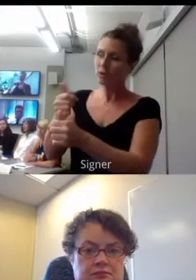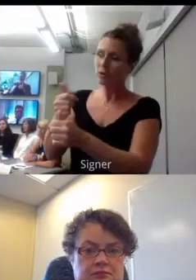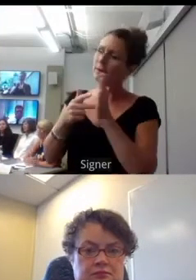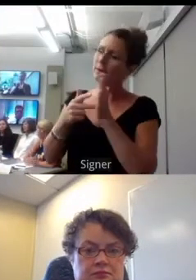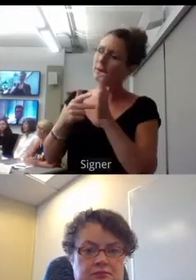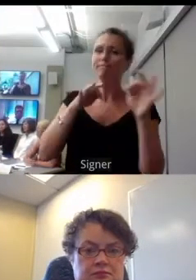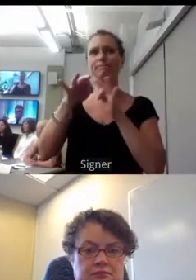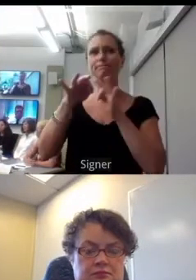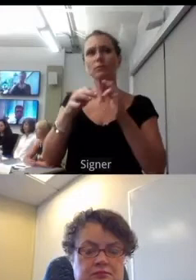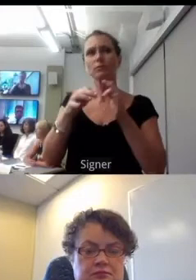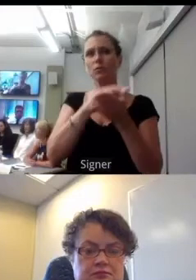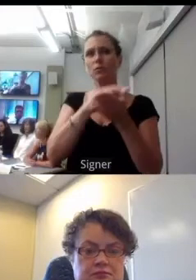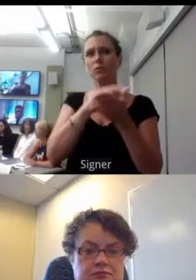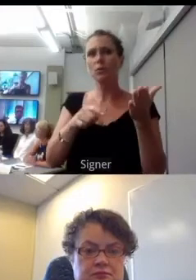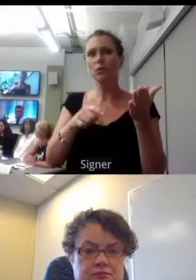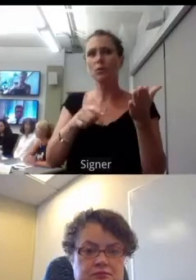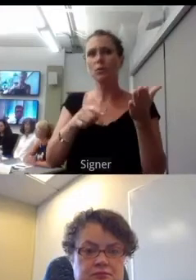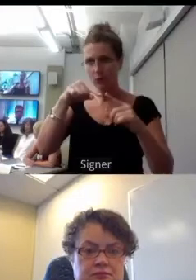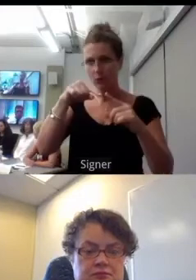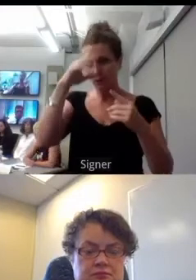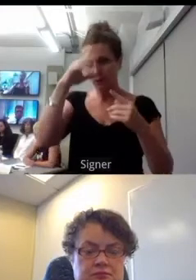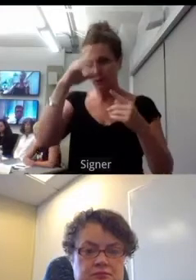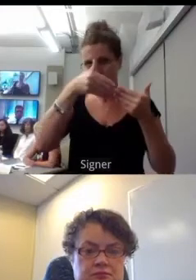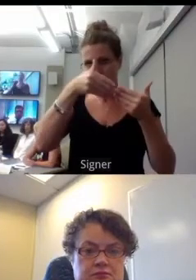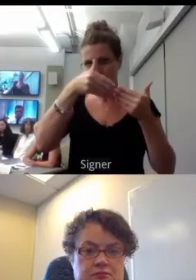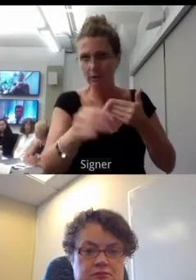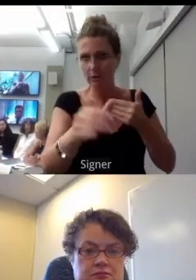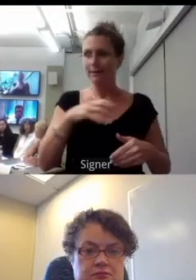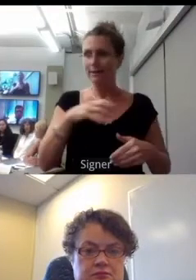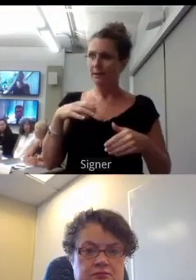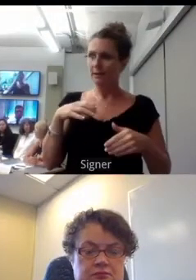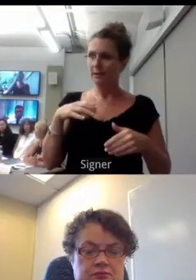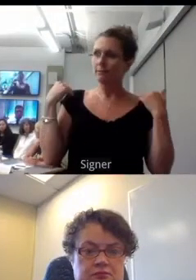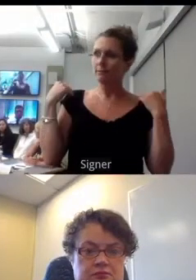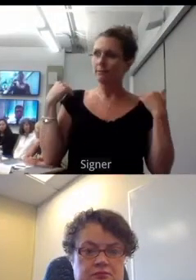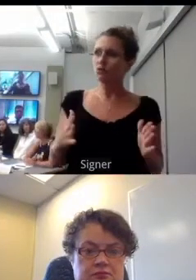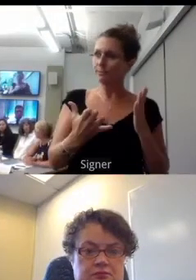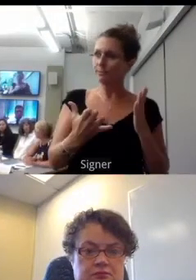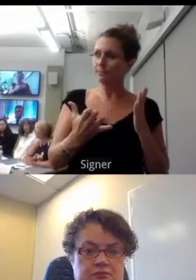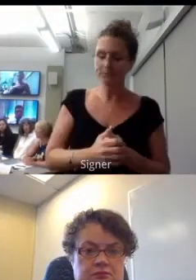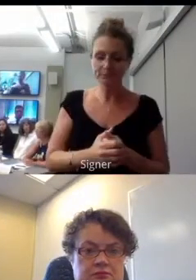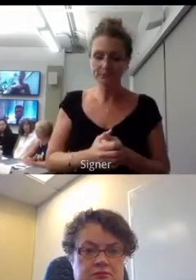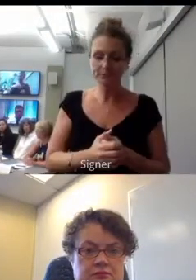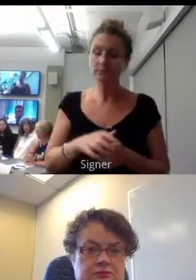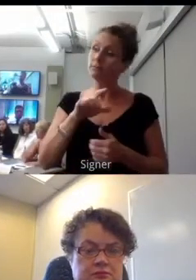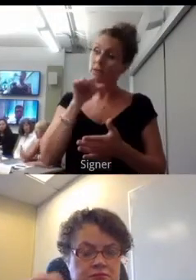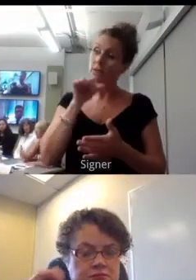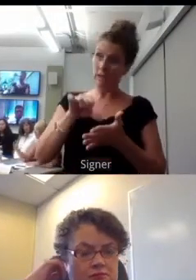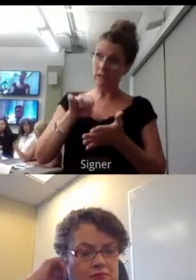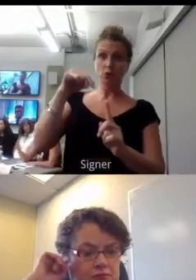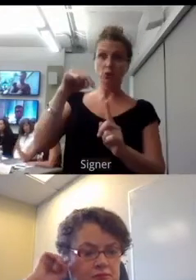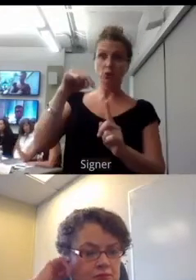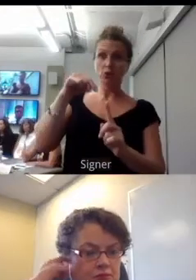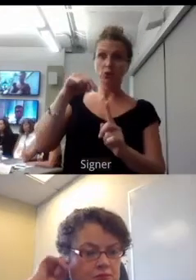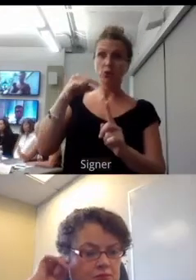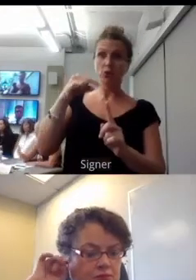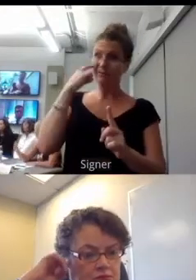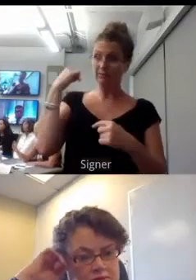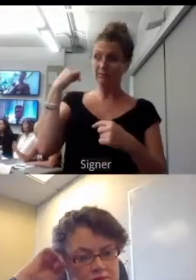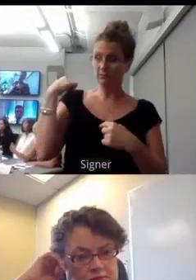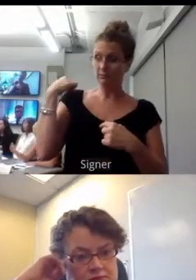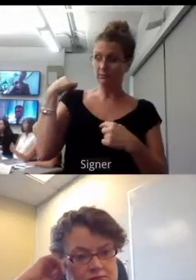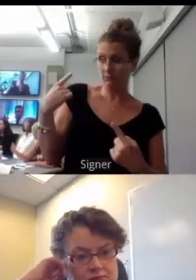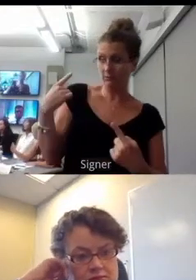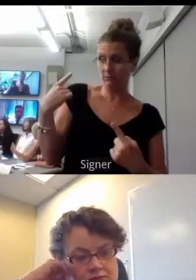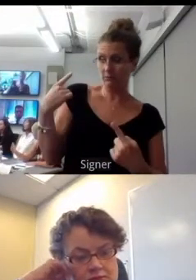a cabinet minister. And so, and those letters, especially in recent years, are now all public. And so these are easy